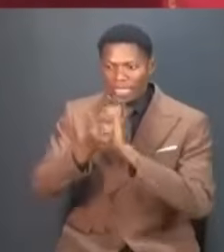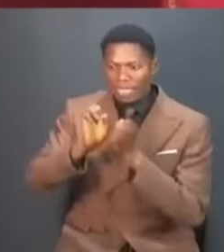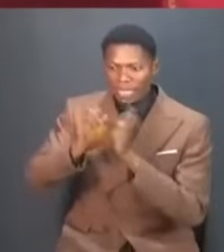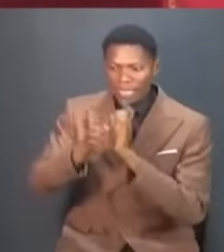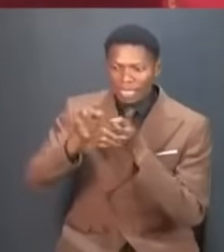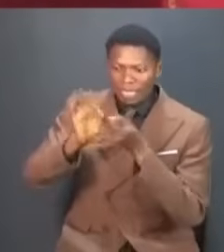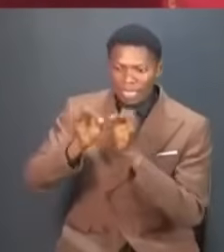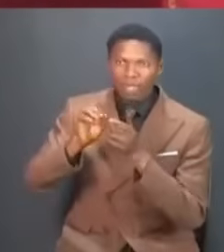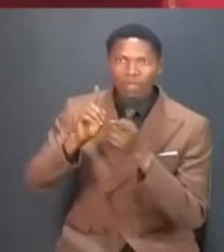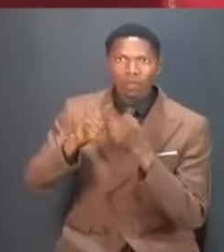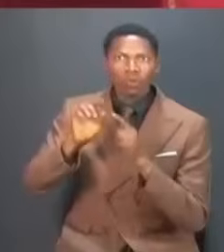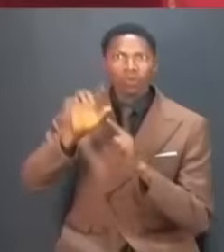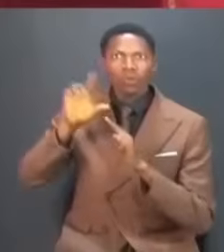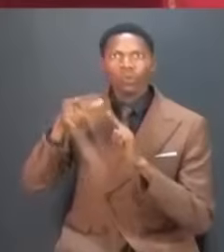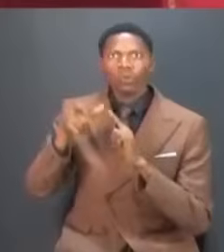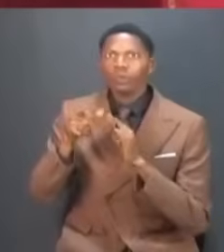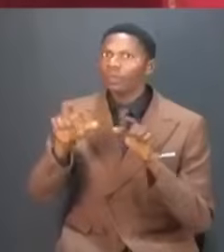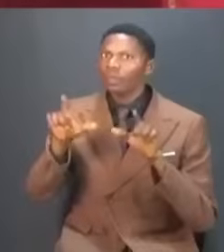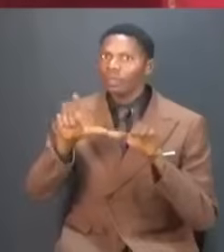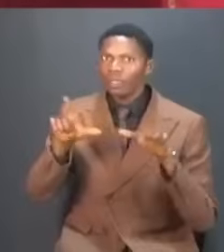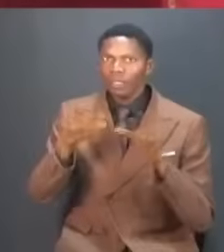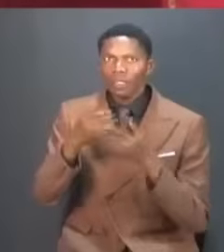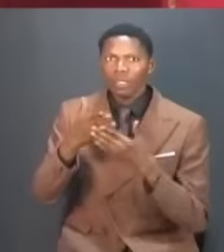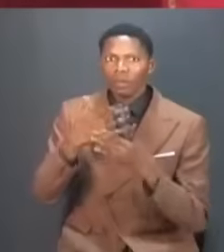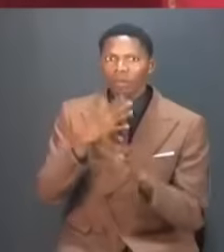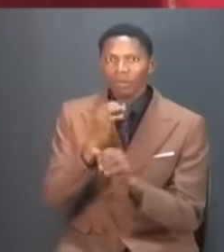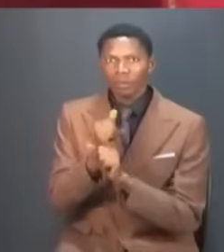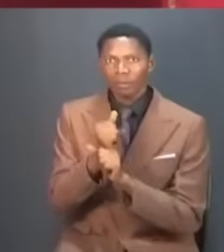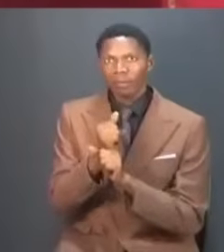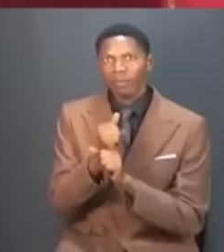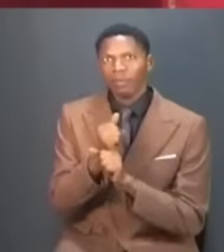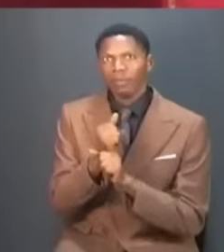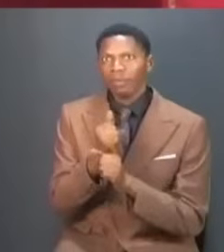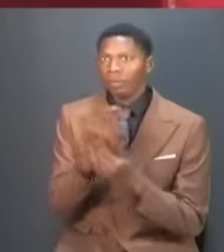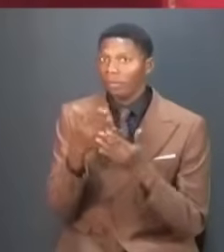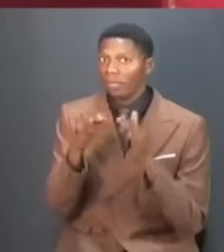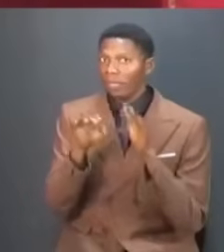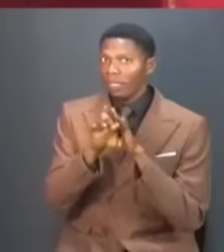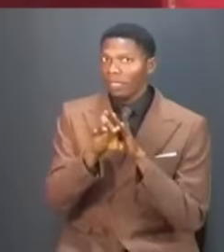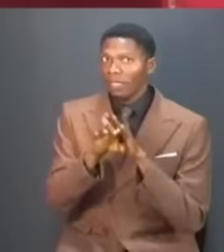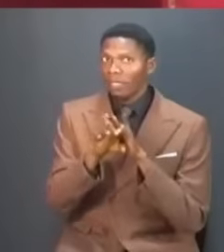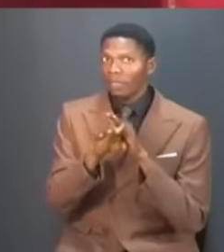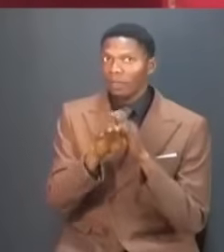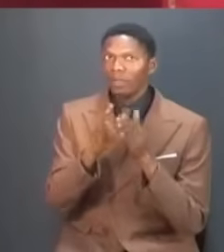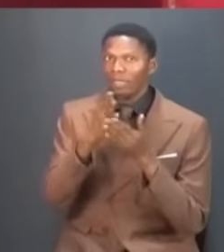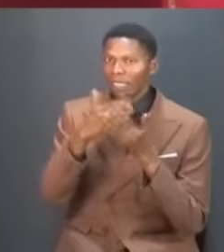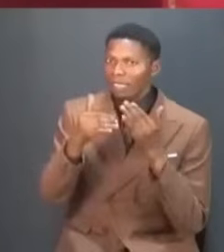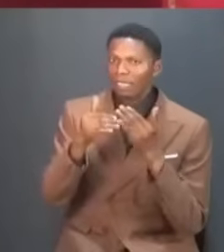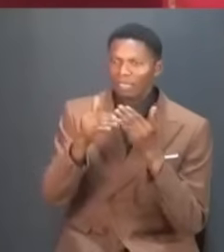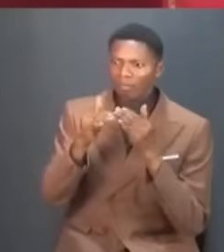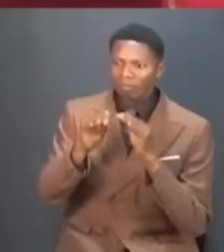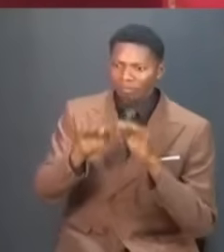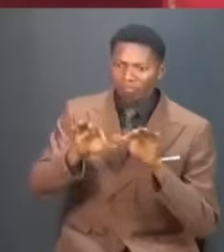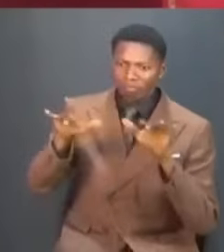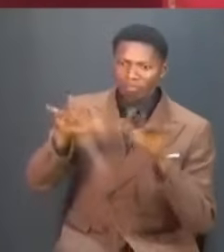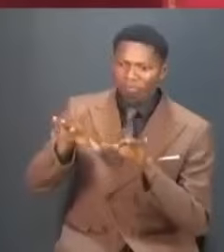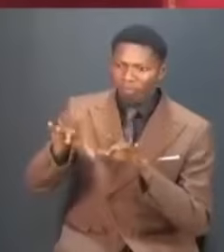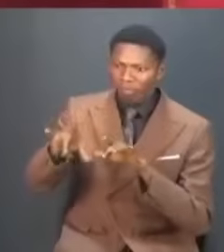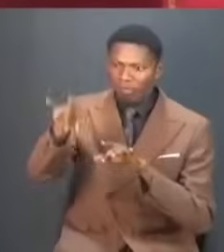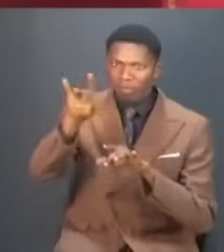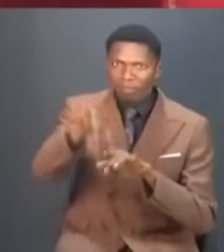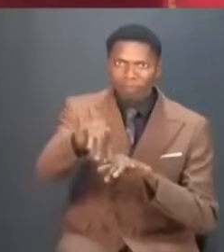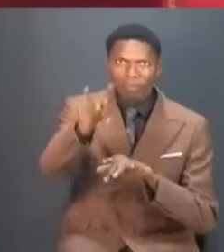languages for dissemination and adoption. They cover topics such as deworming ruminants, selecting quality